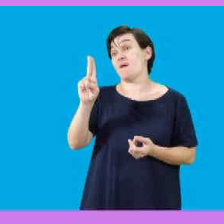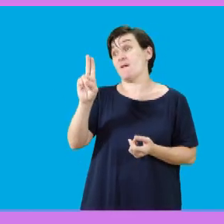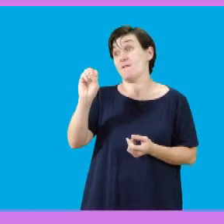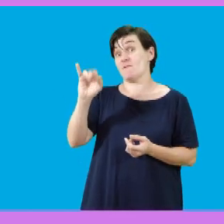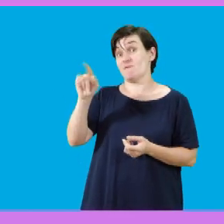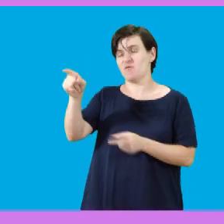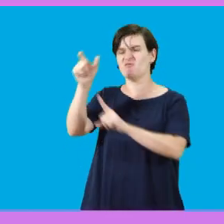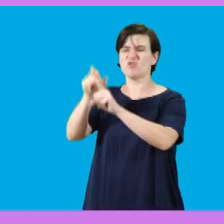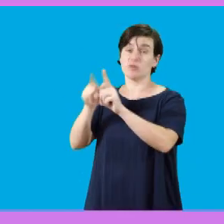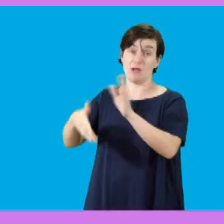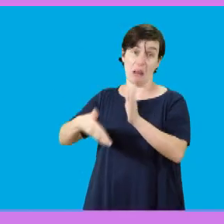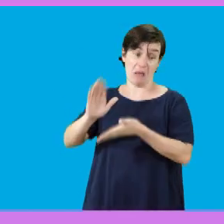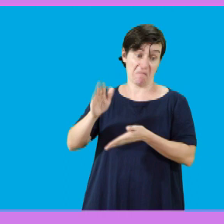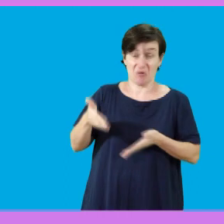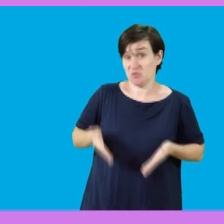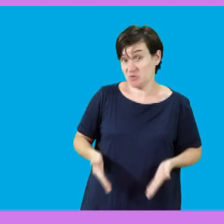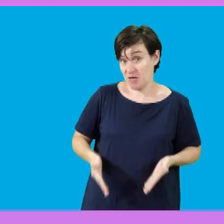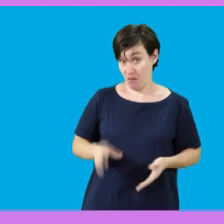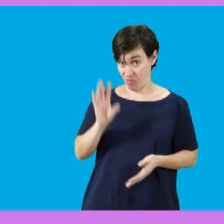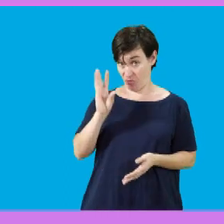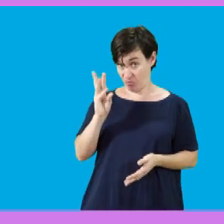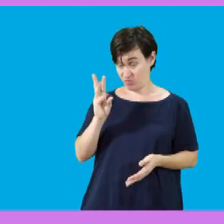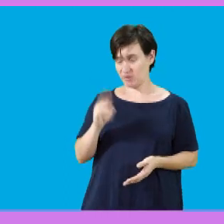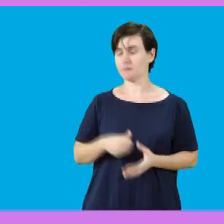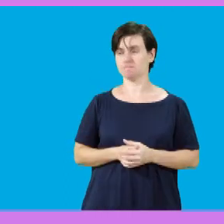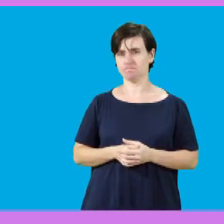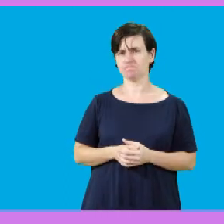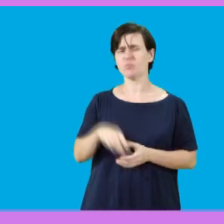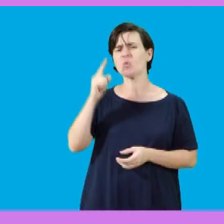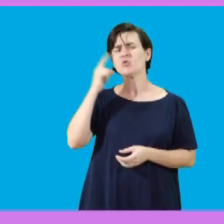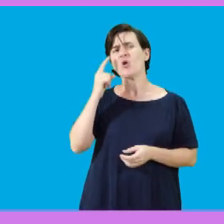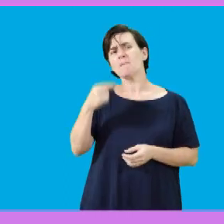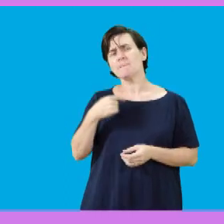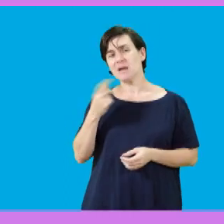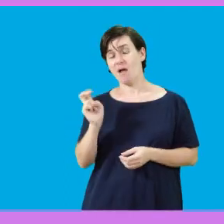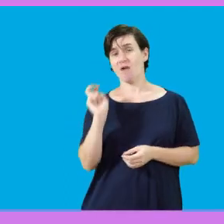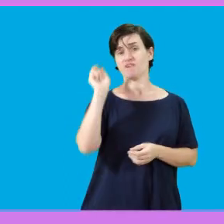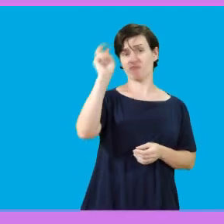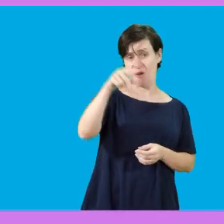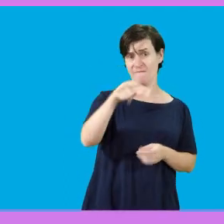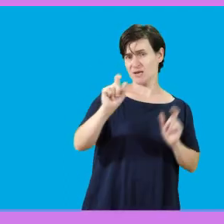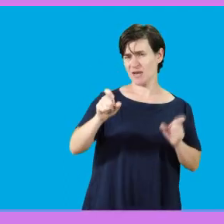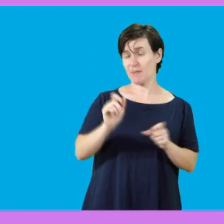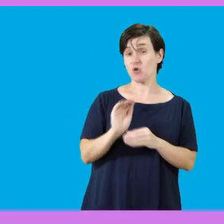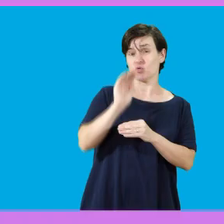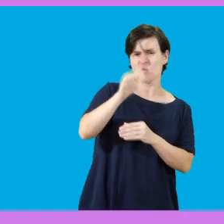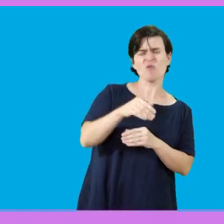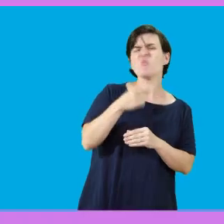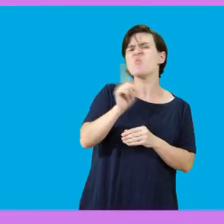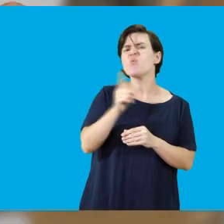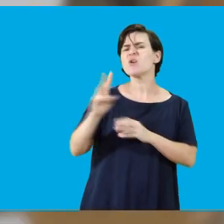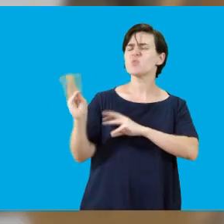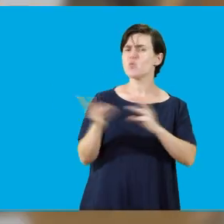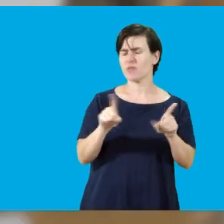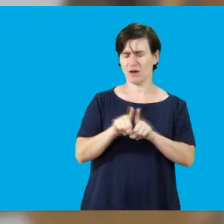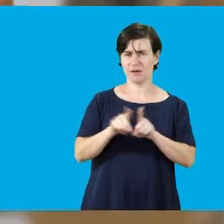are Vusi might leave on today, which is a Thursday, and wants to know that when I get there, by the time I get there, what is the